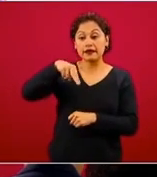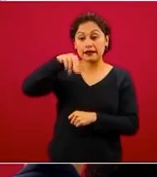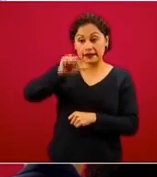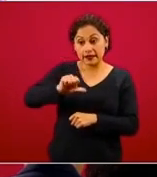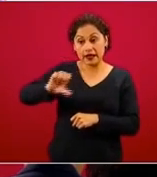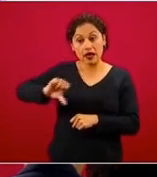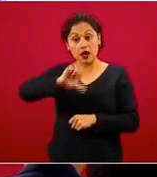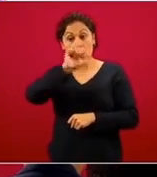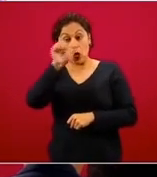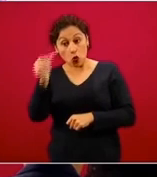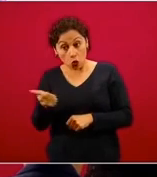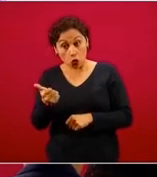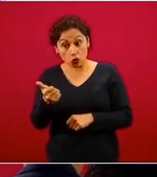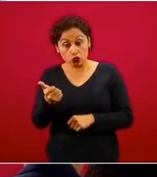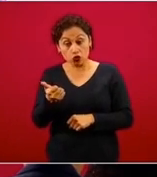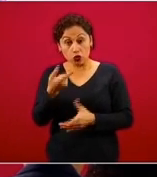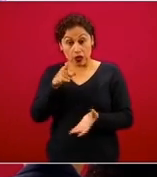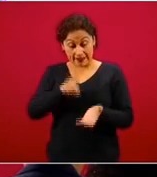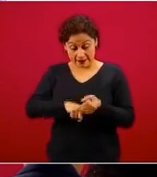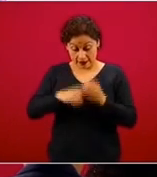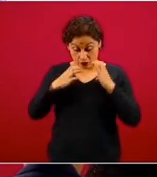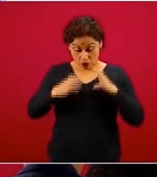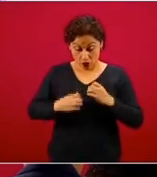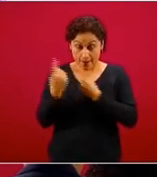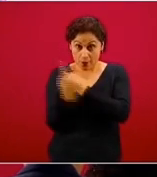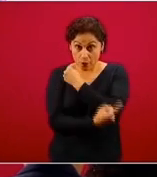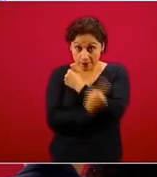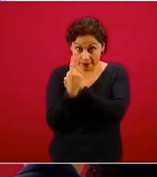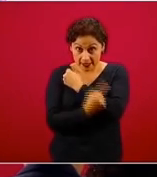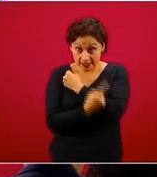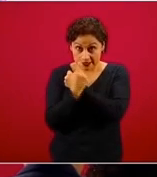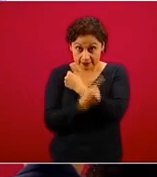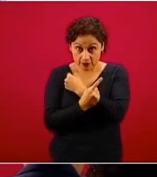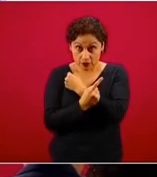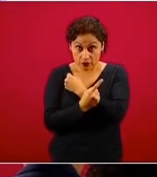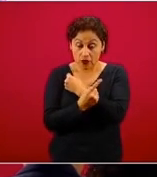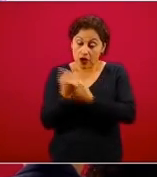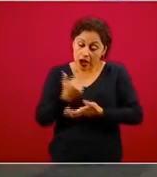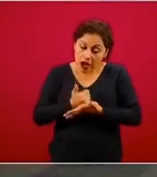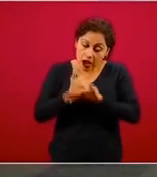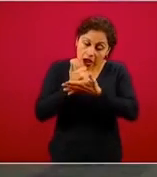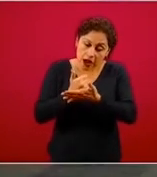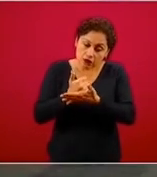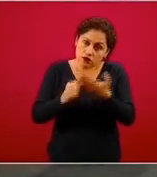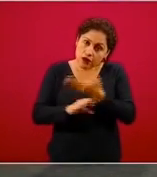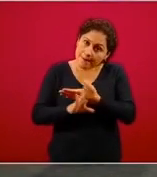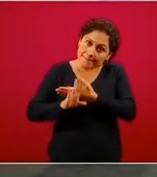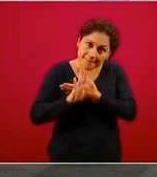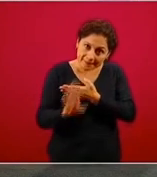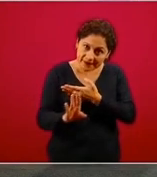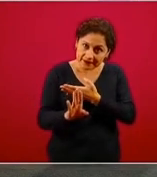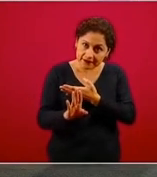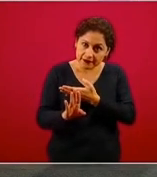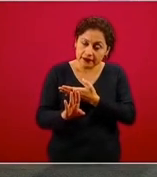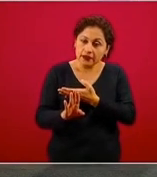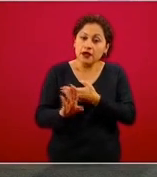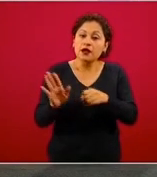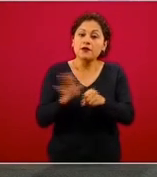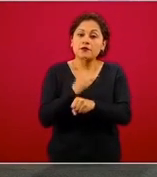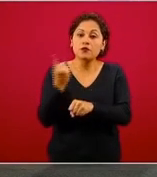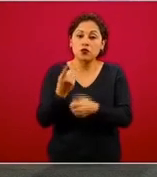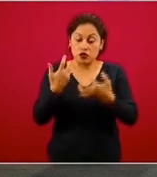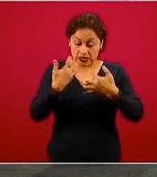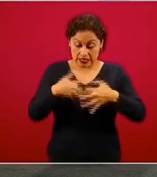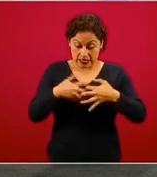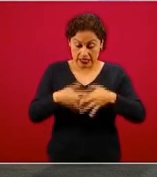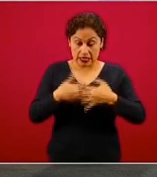anticuerpo que va como ejemplo a frenar lo que se So, está produciendo as we en were parte que son talking moléculas about the journey of the